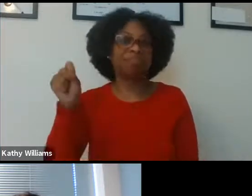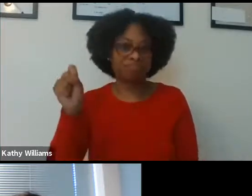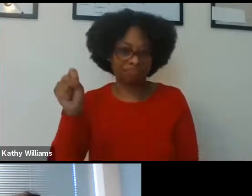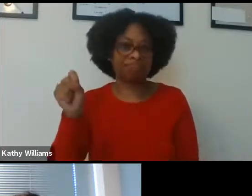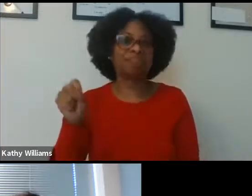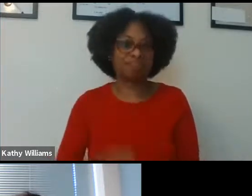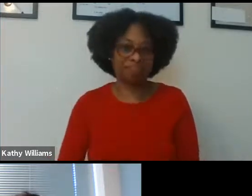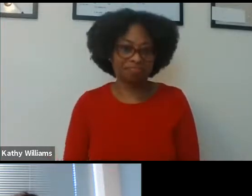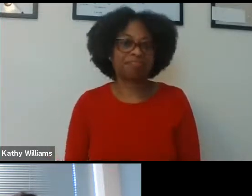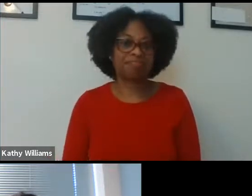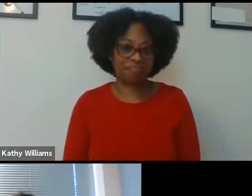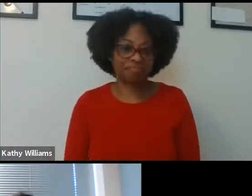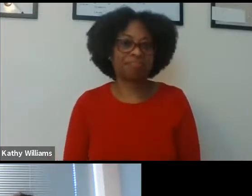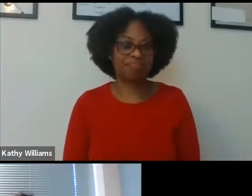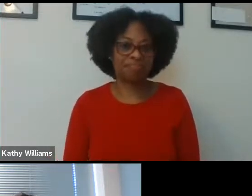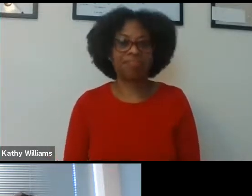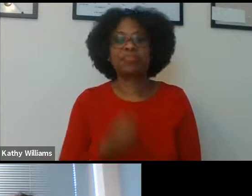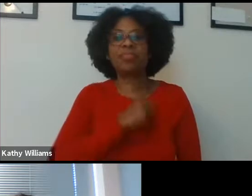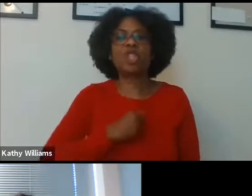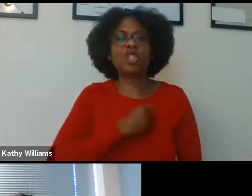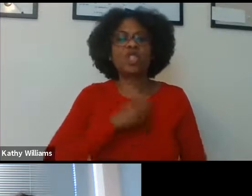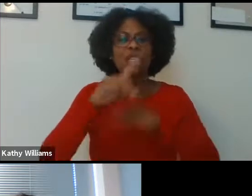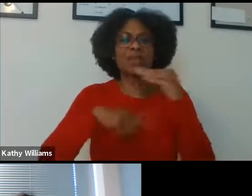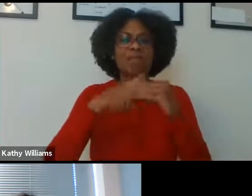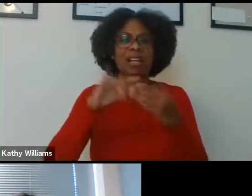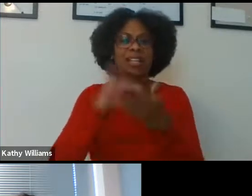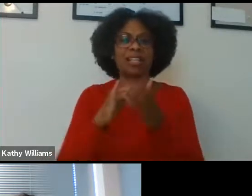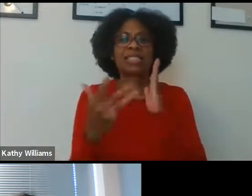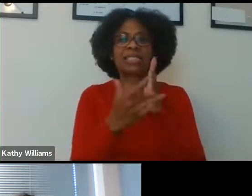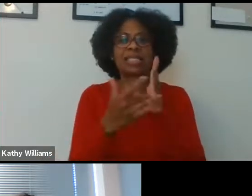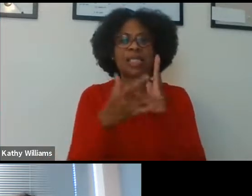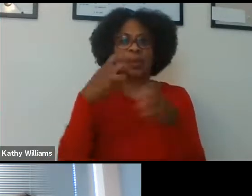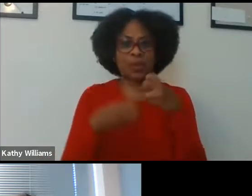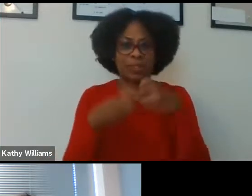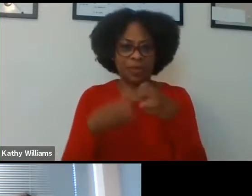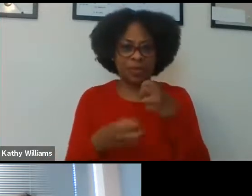Okay, thank you. Sorry about that technical.